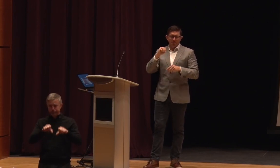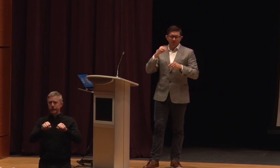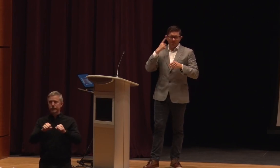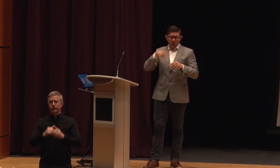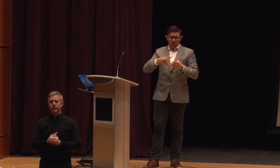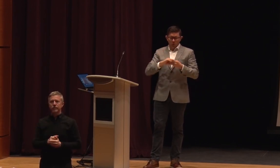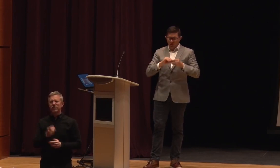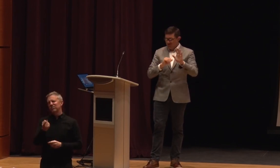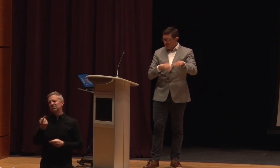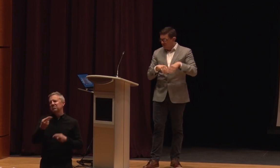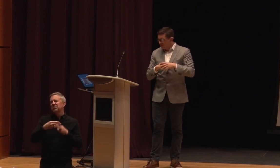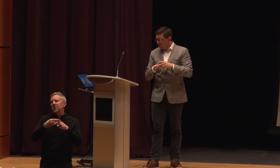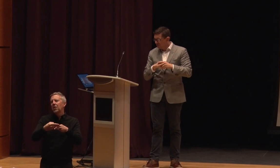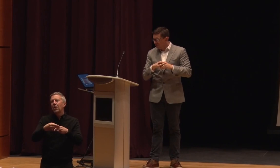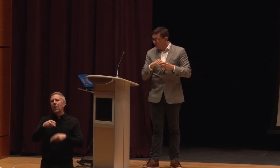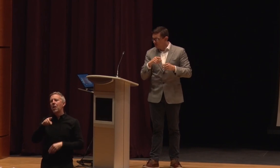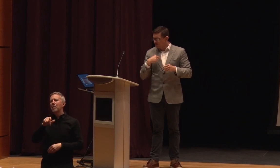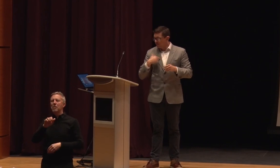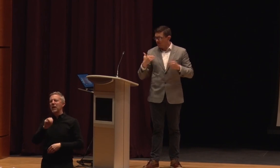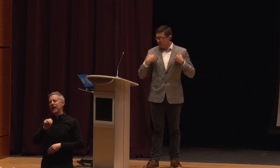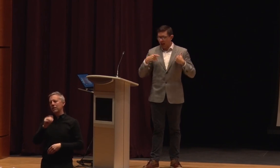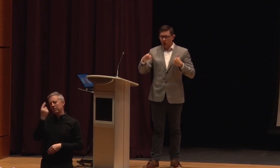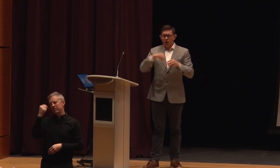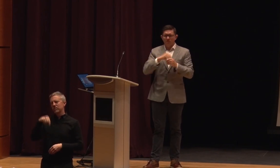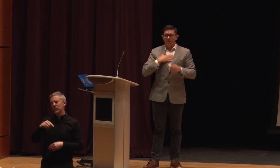And we'll call her Pam for this story.